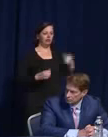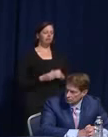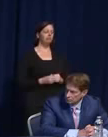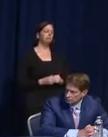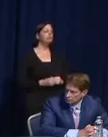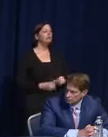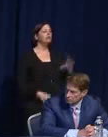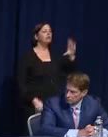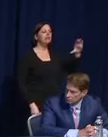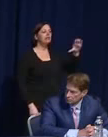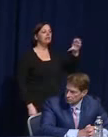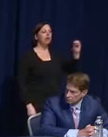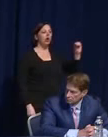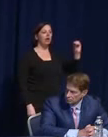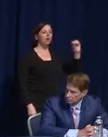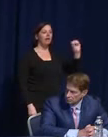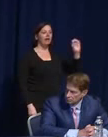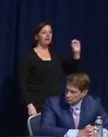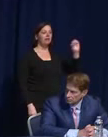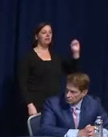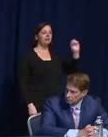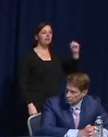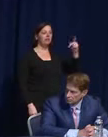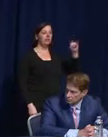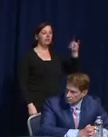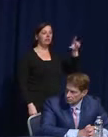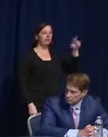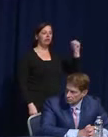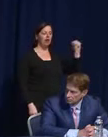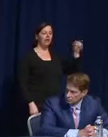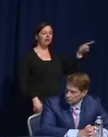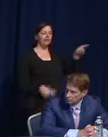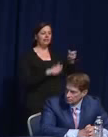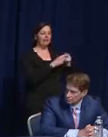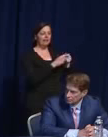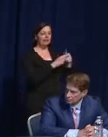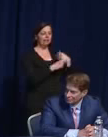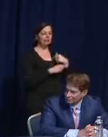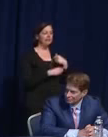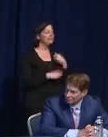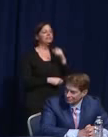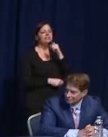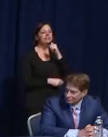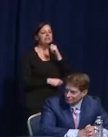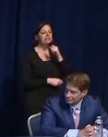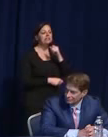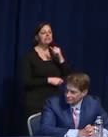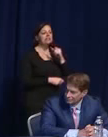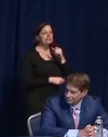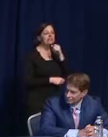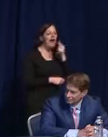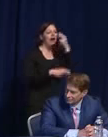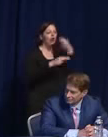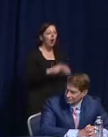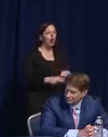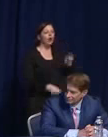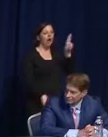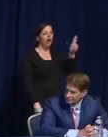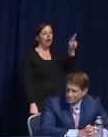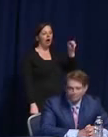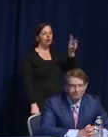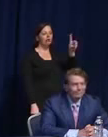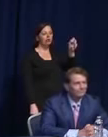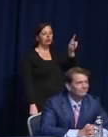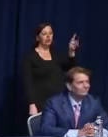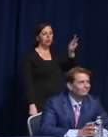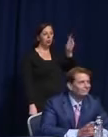the CEO of Inspira. He keeps texting me every time I say Underwood that they've spent a lot of money to get it changed to Inspira. So I want you